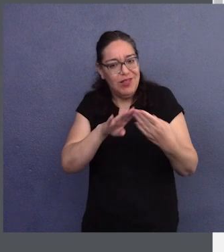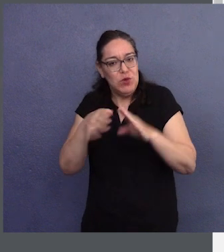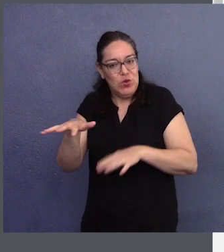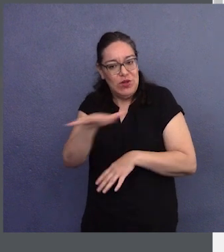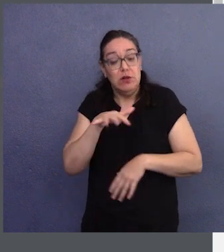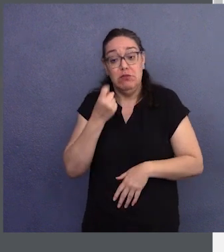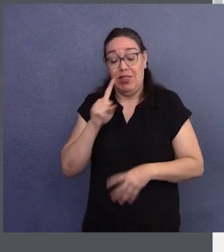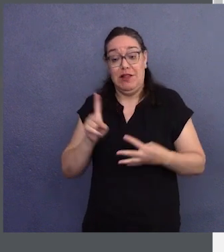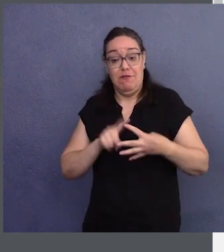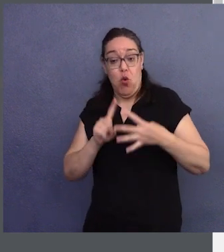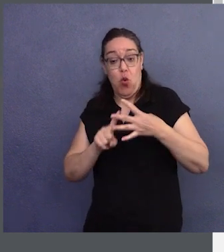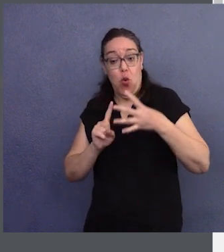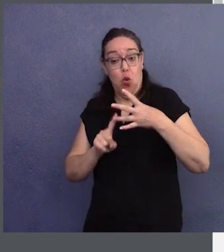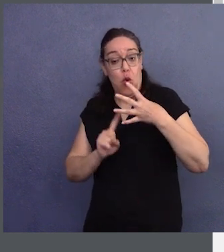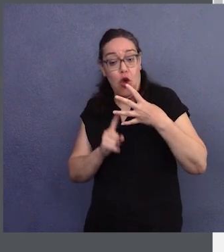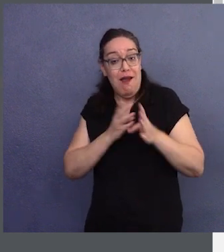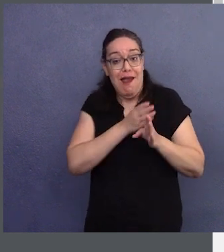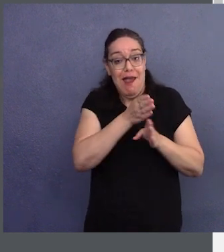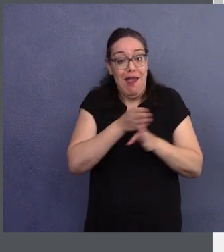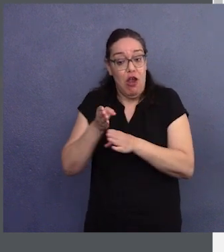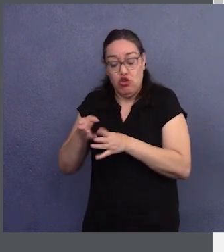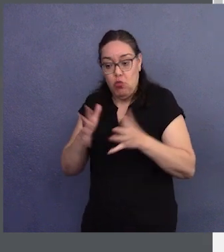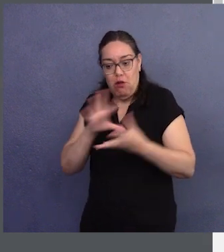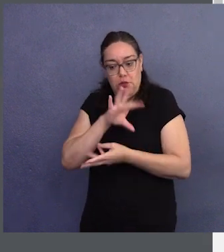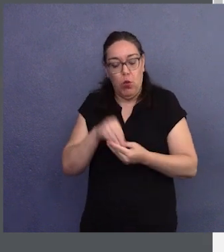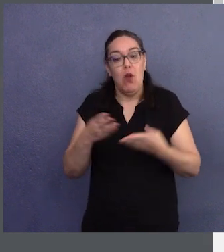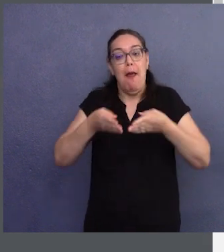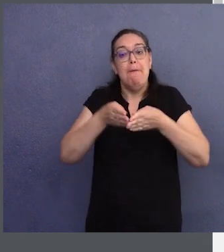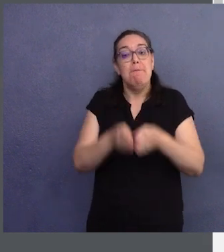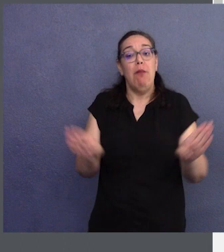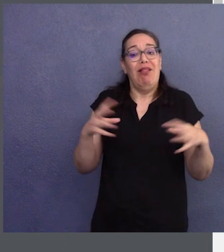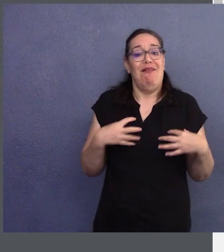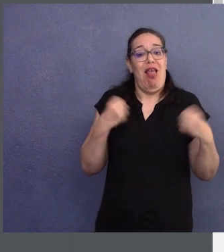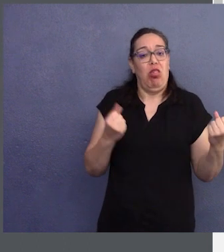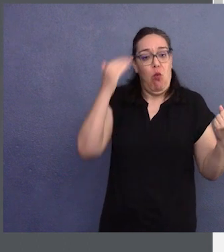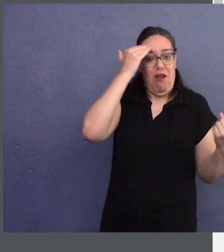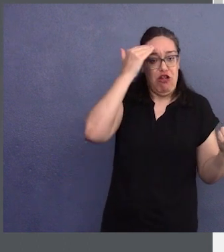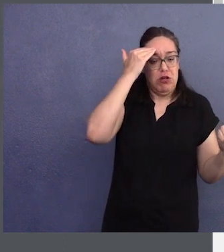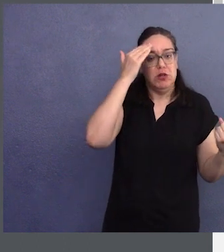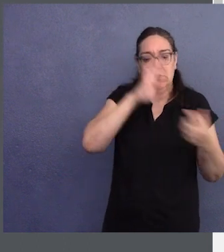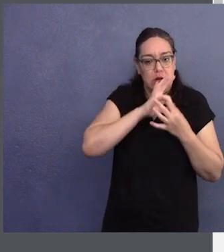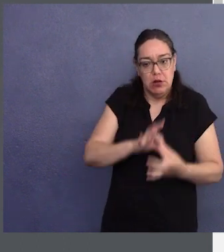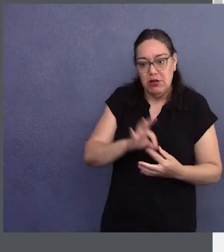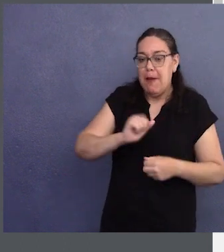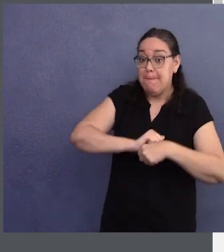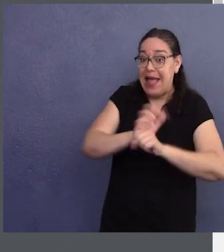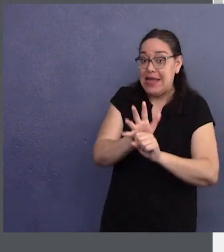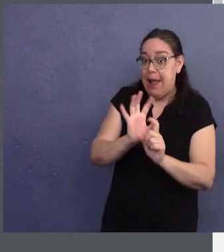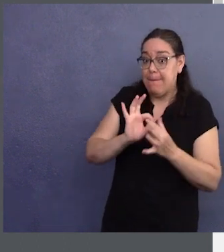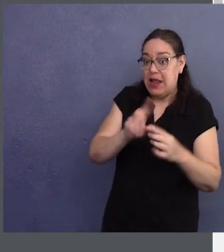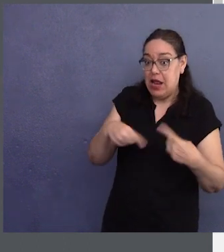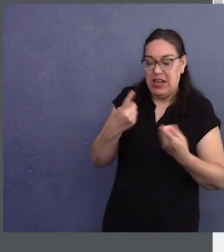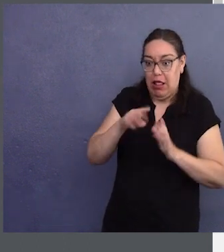these 4 distinct areas encompasses public health awareness, which is all about pandemic